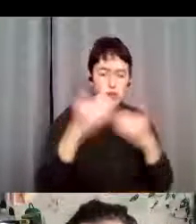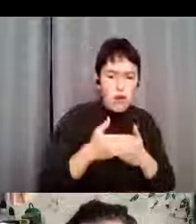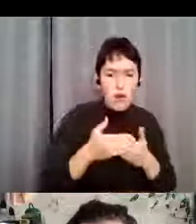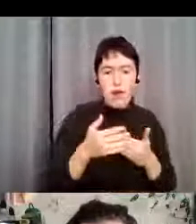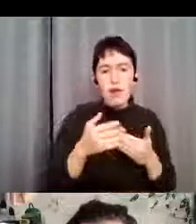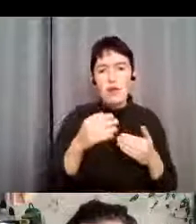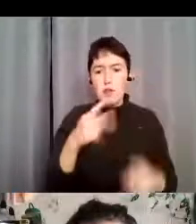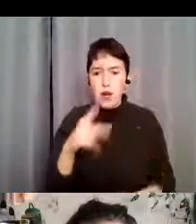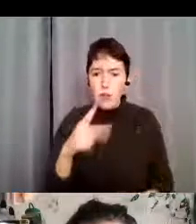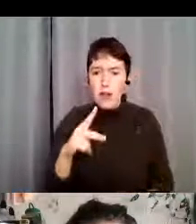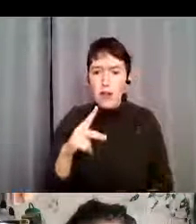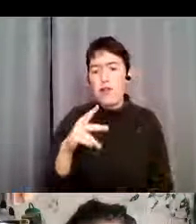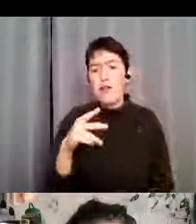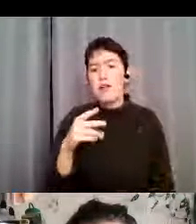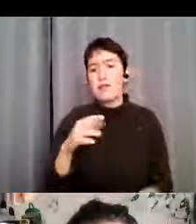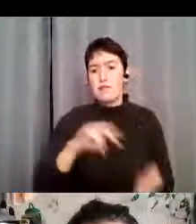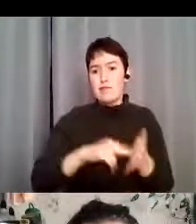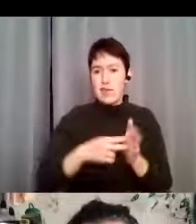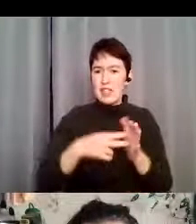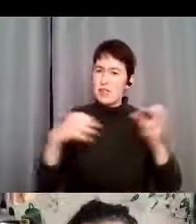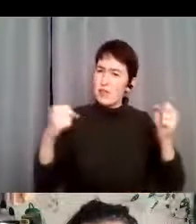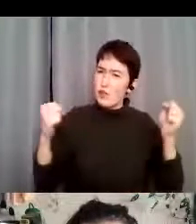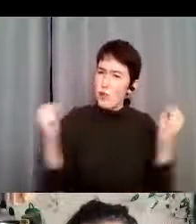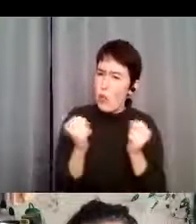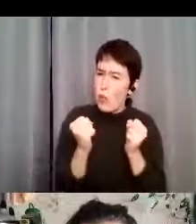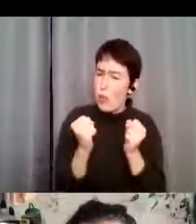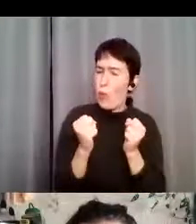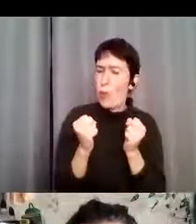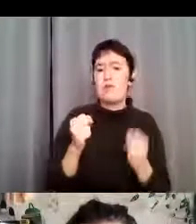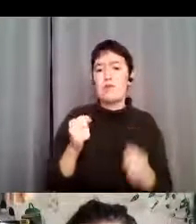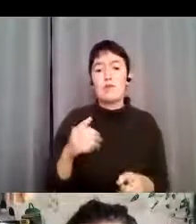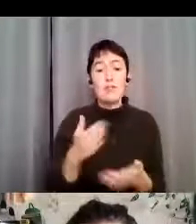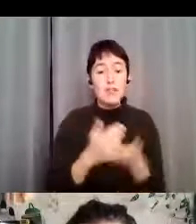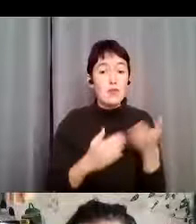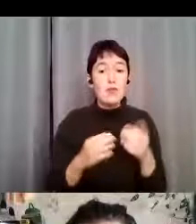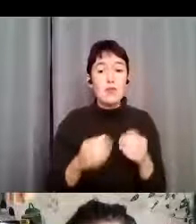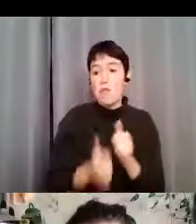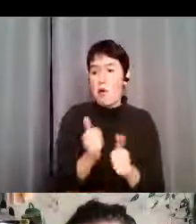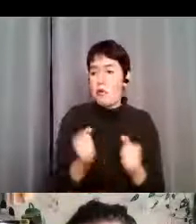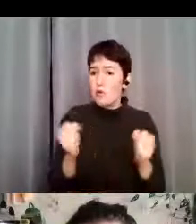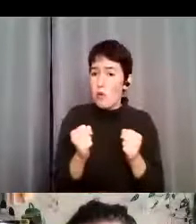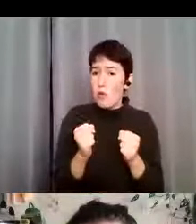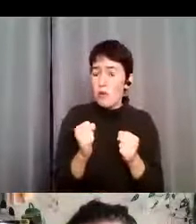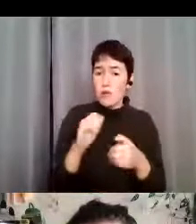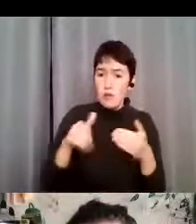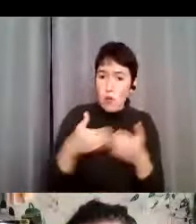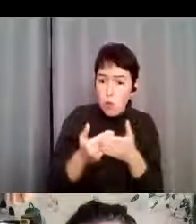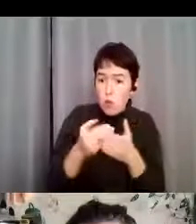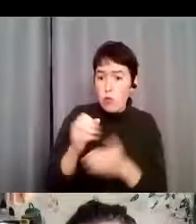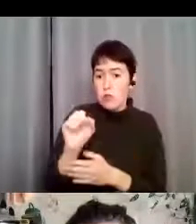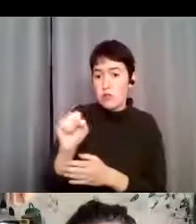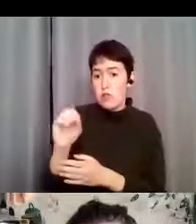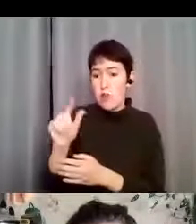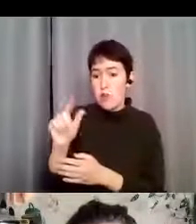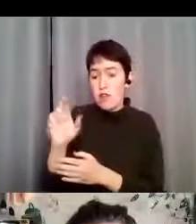are parts of the moon that are very, very cold. In fact, those are some of the coldest places in the whole solar system. And then there are